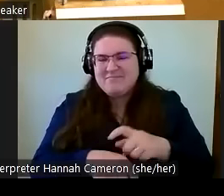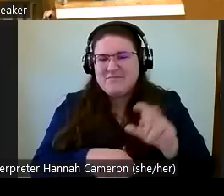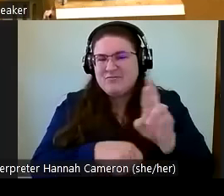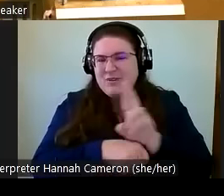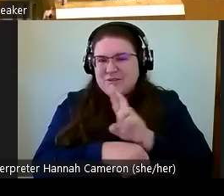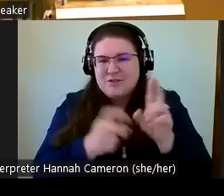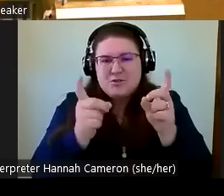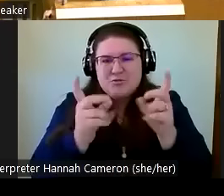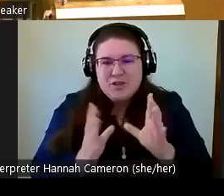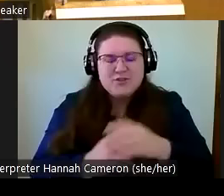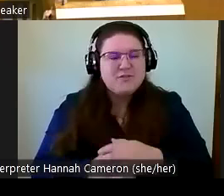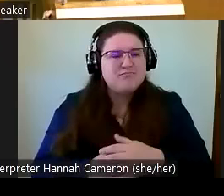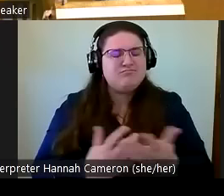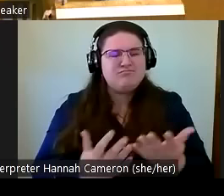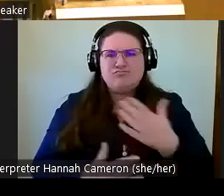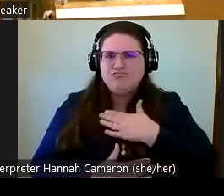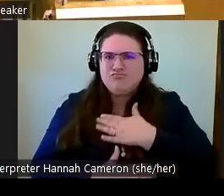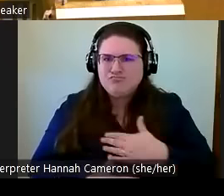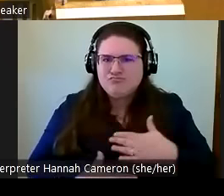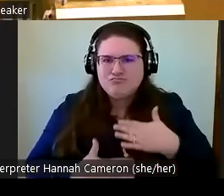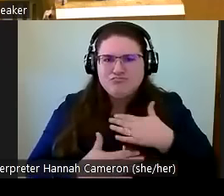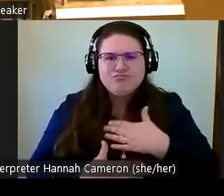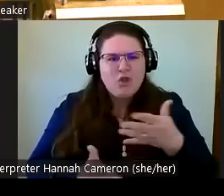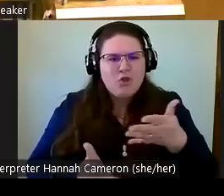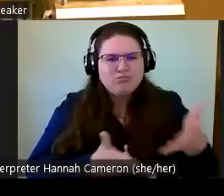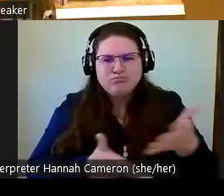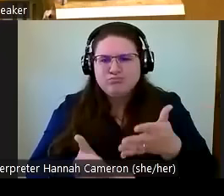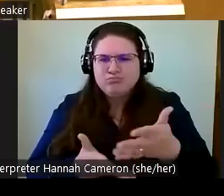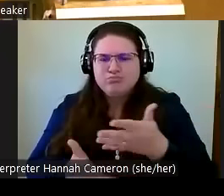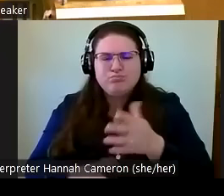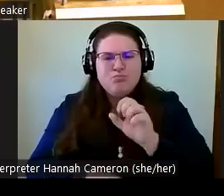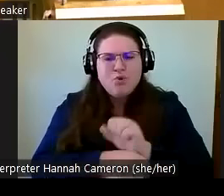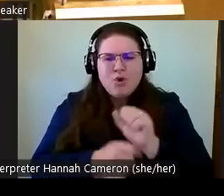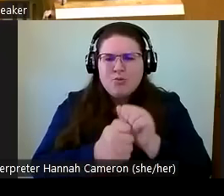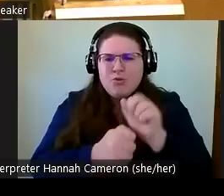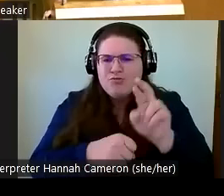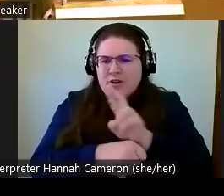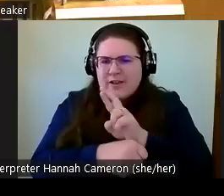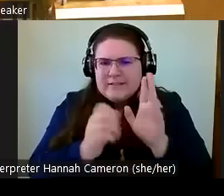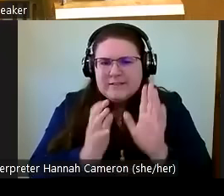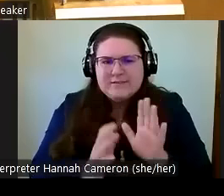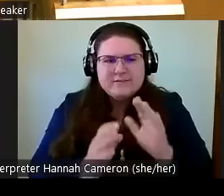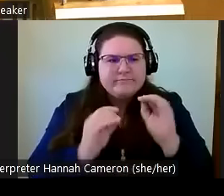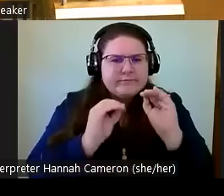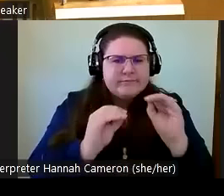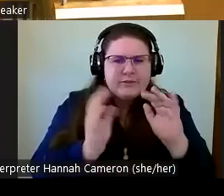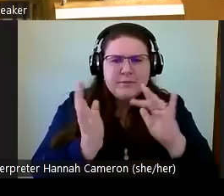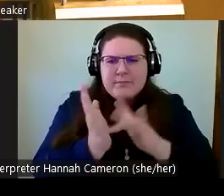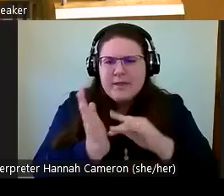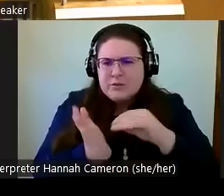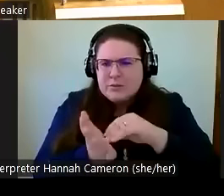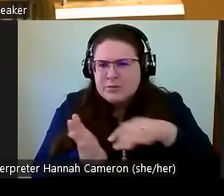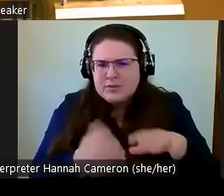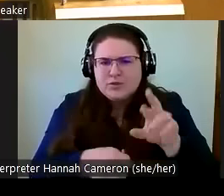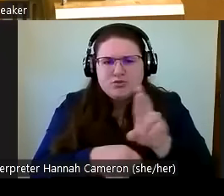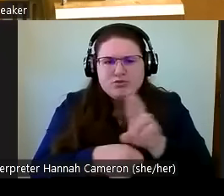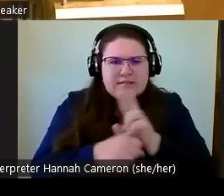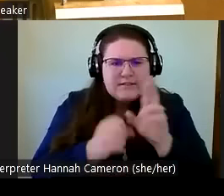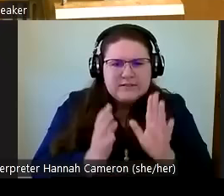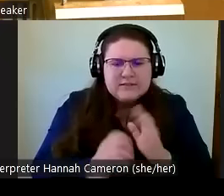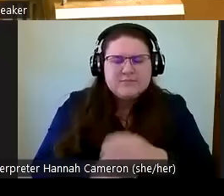much enjoying the opportunity to work with the residents, to teach residents and medical students. I was working